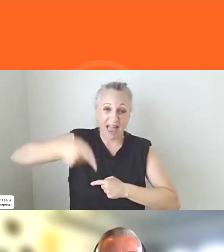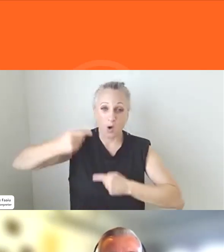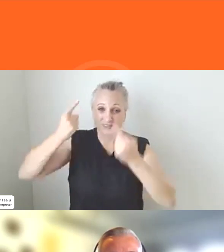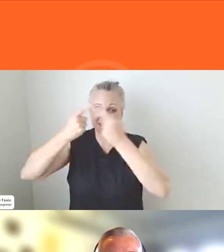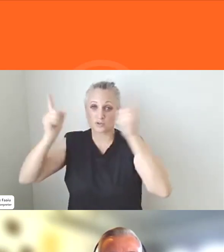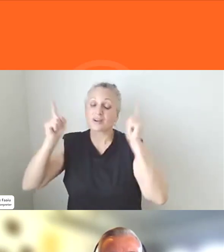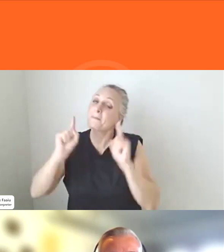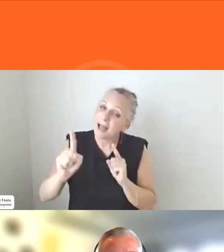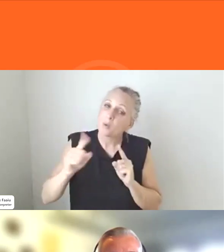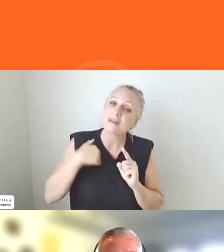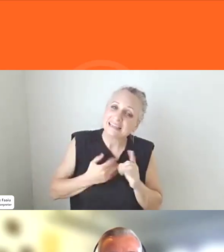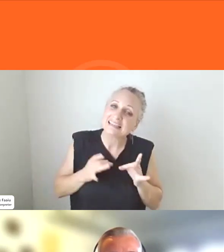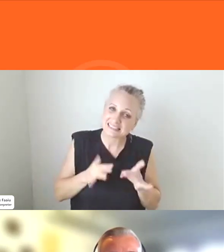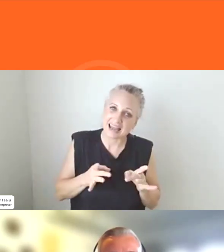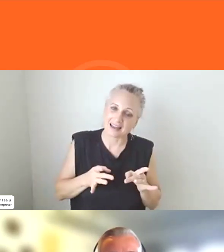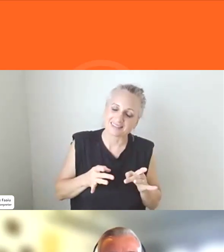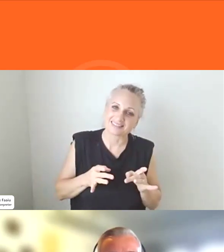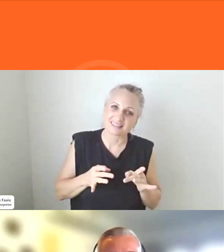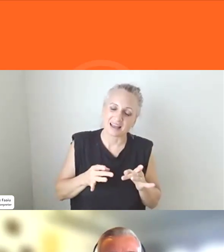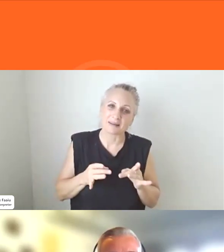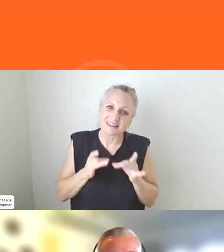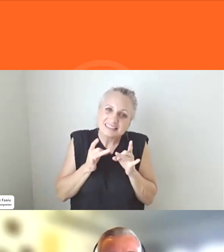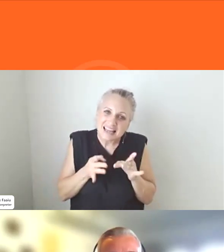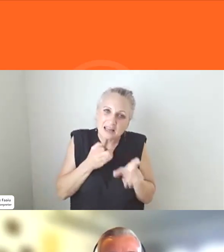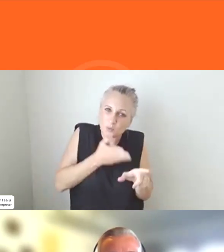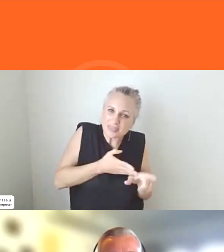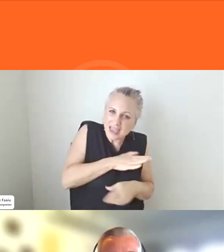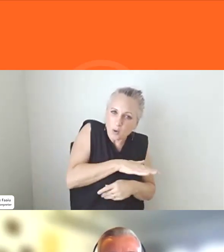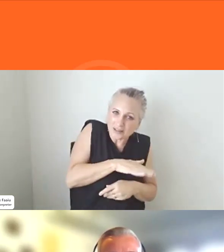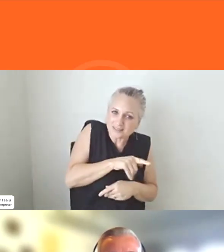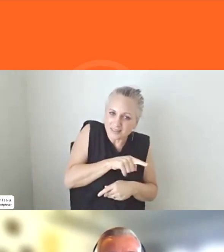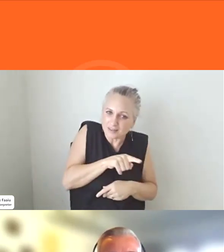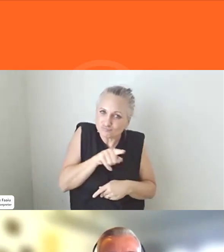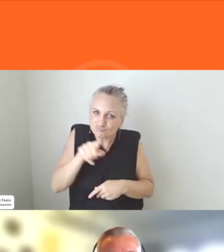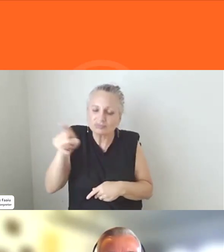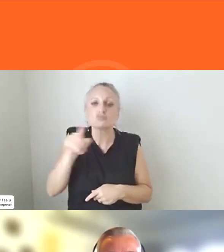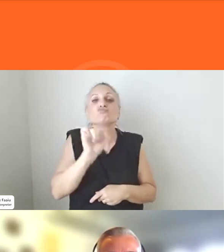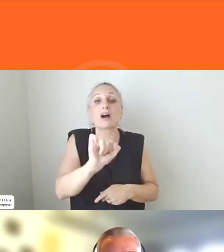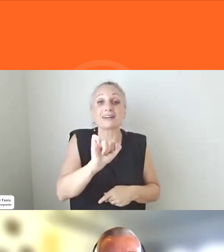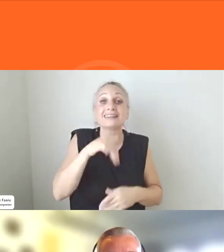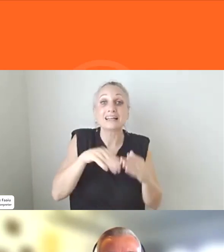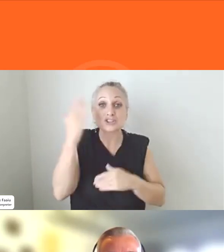We need, so awareness totally really starts with the young ones. And in schools even.